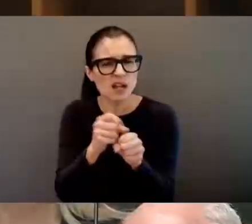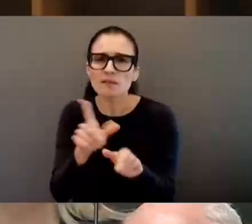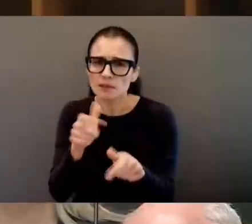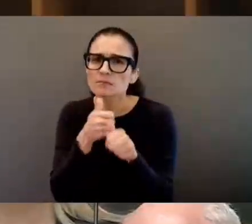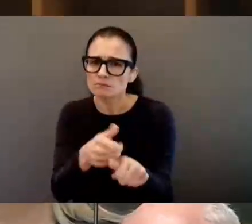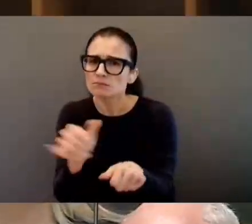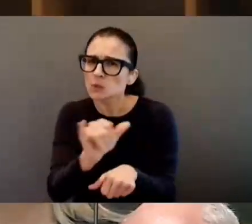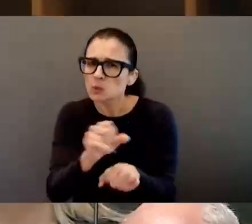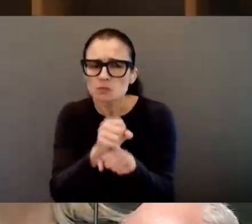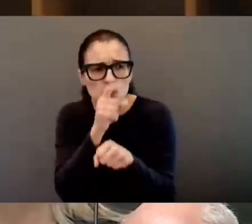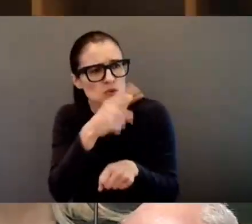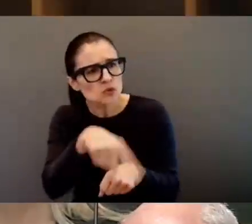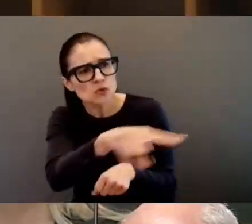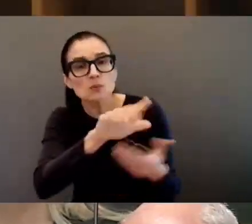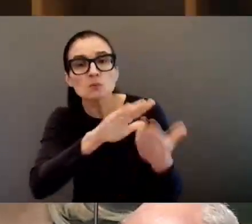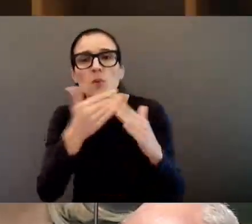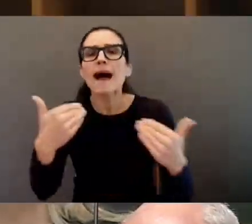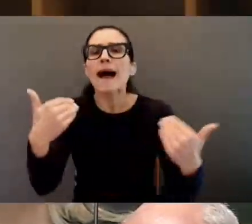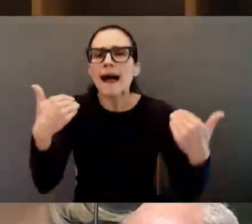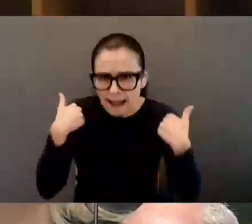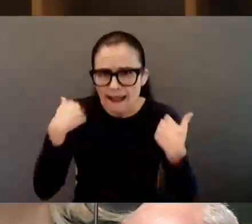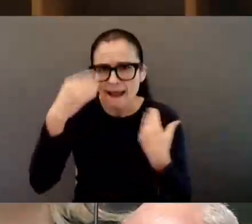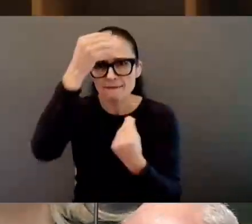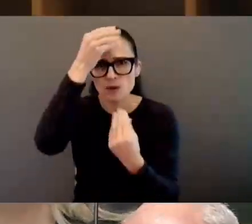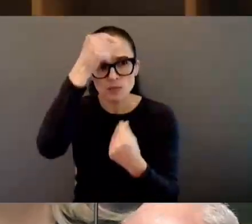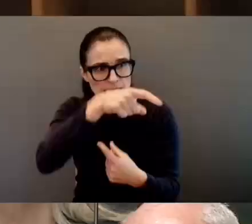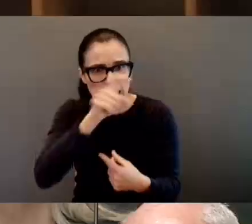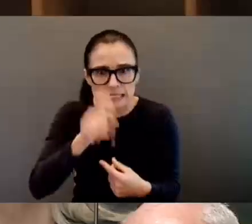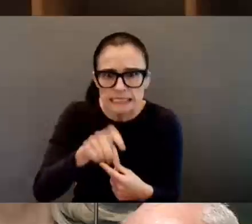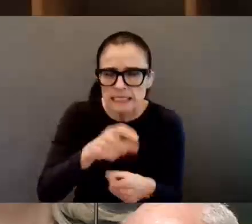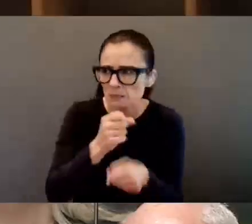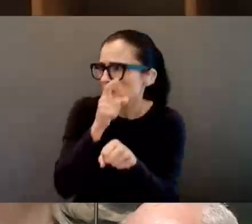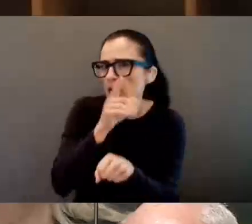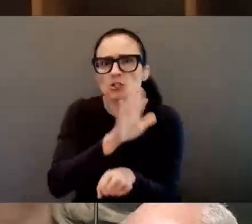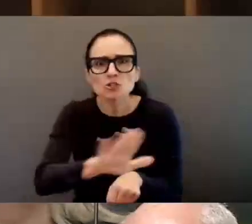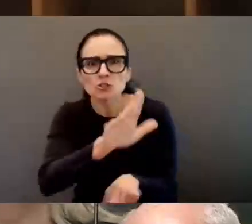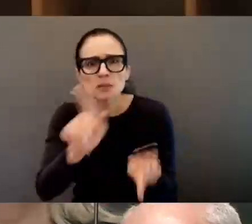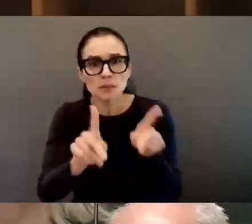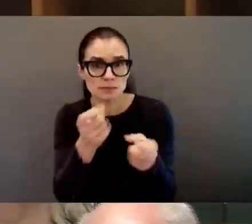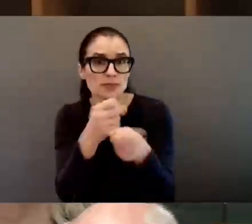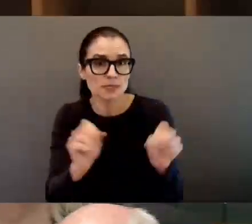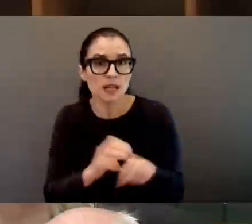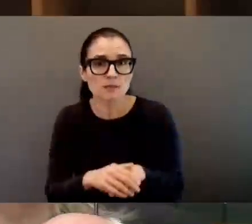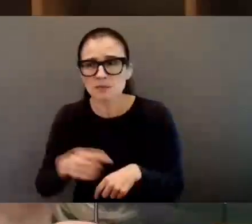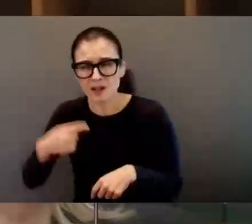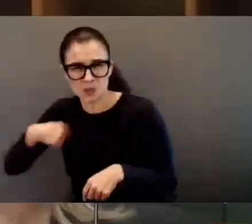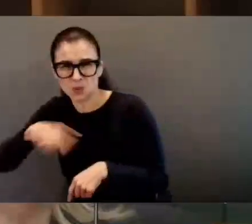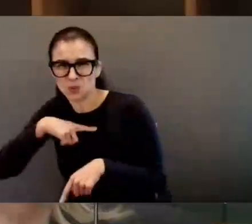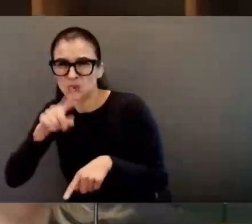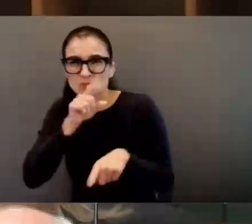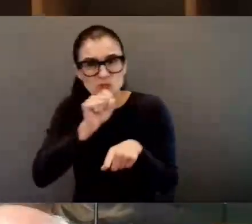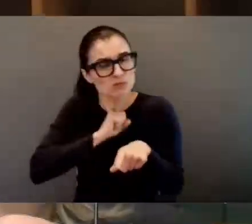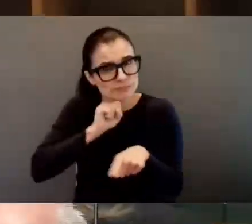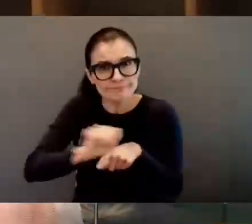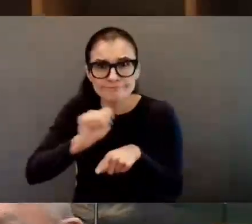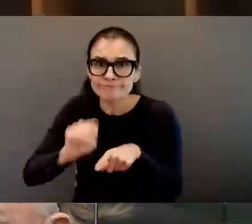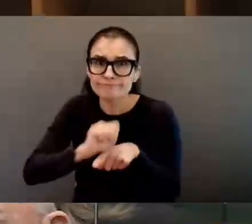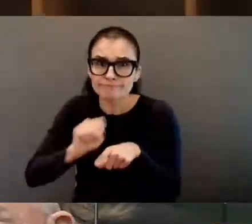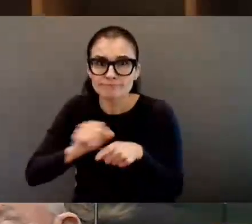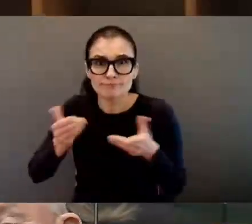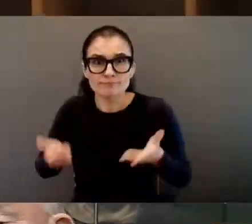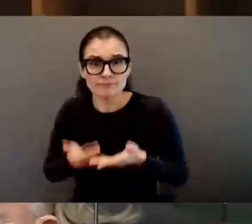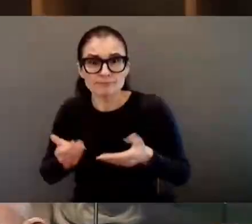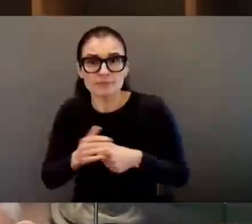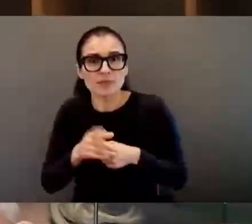work on this side of the House, Mr. Speaker, when it comes to going after sexual assault, going after offenders, whether it's online or in communities,